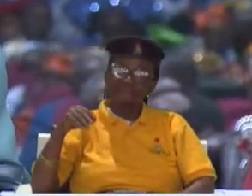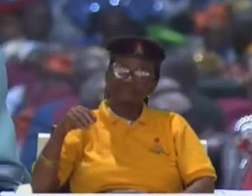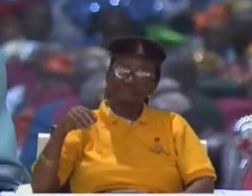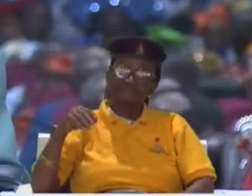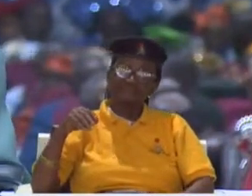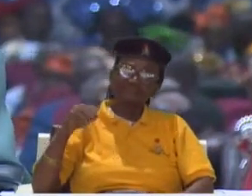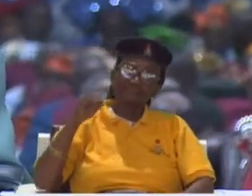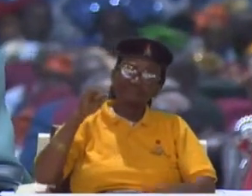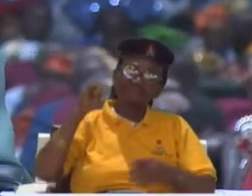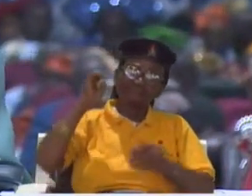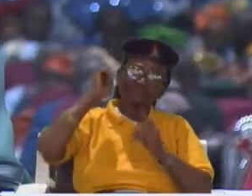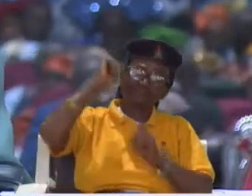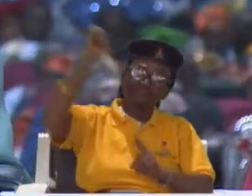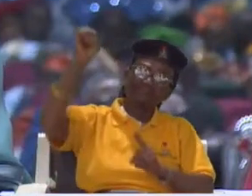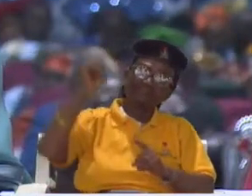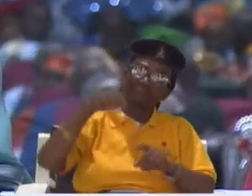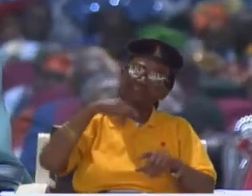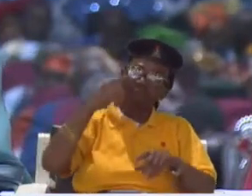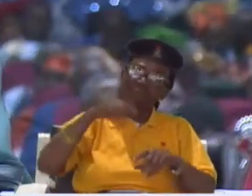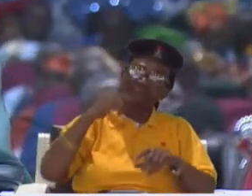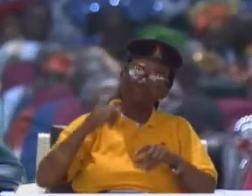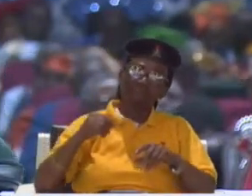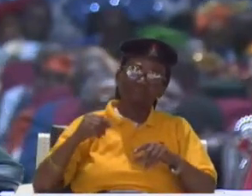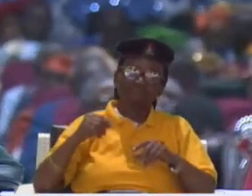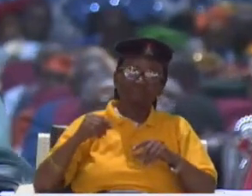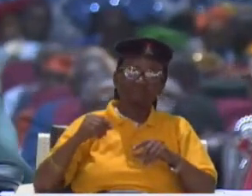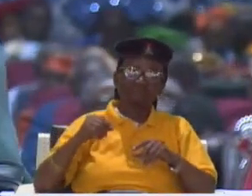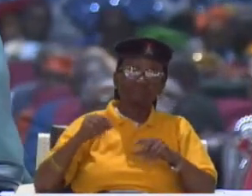says, no more